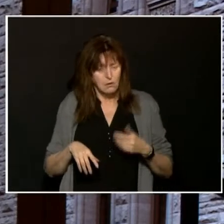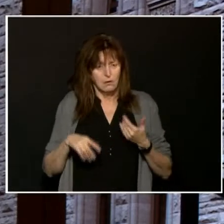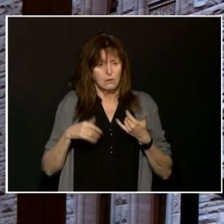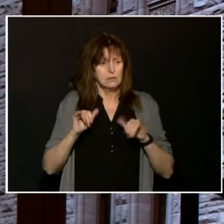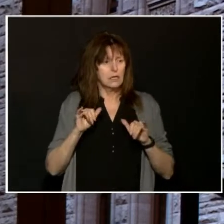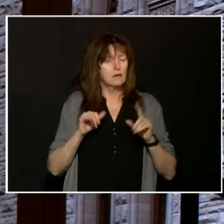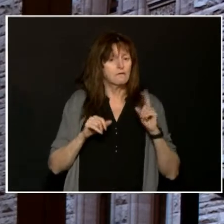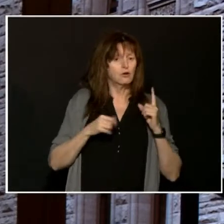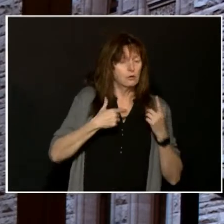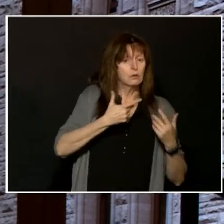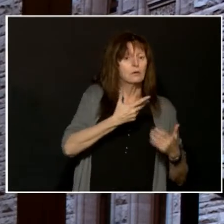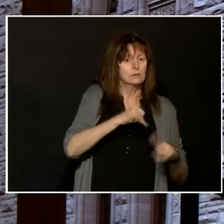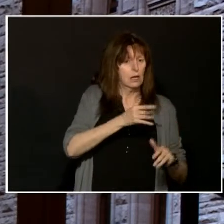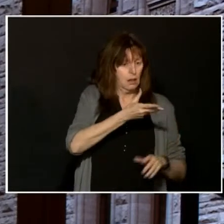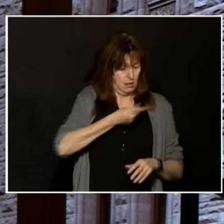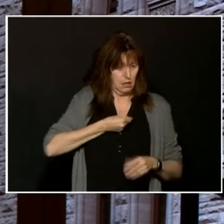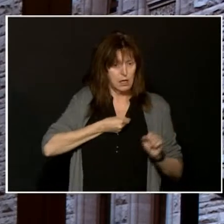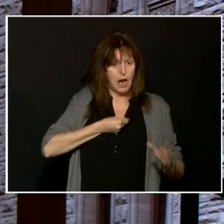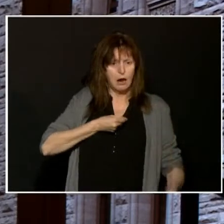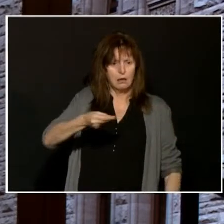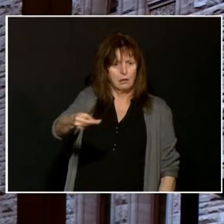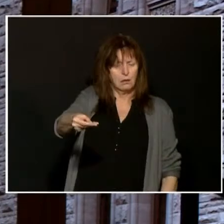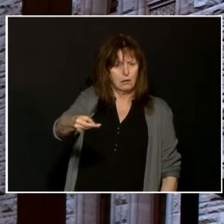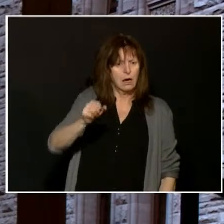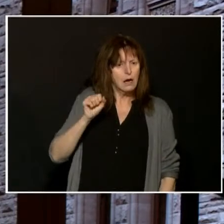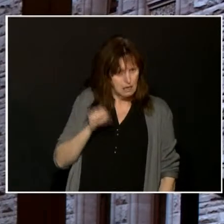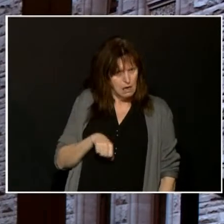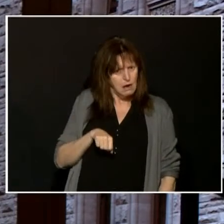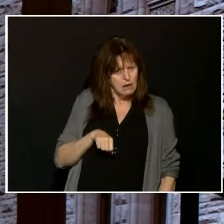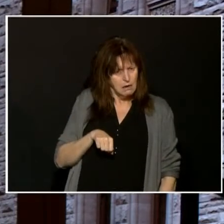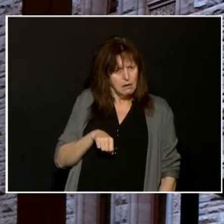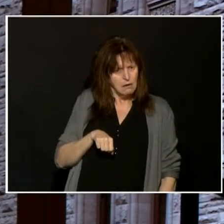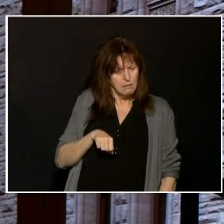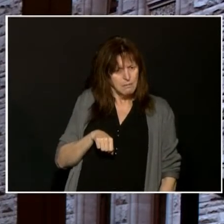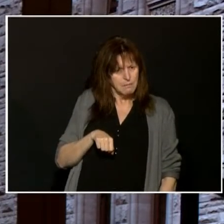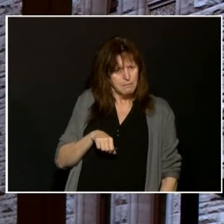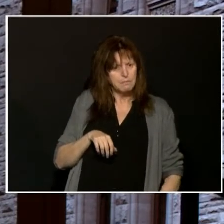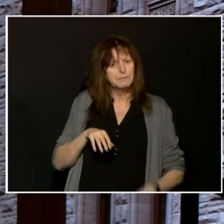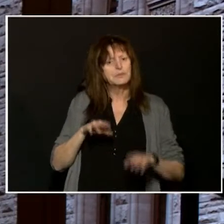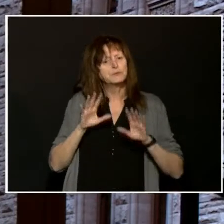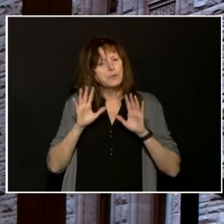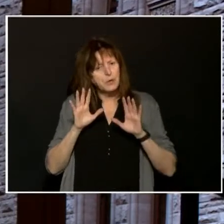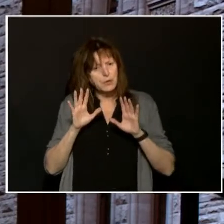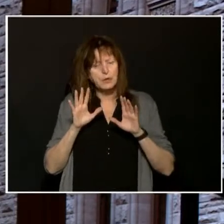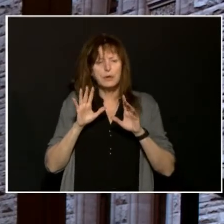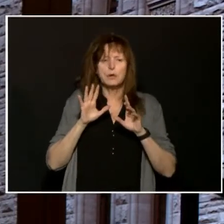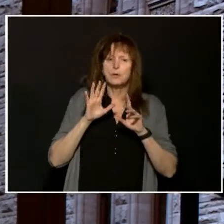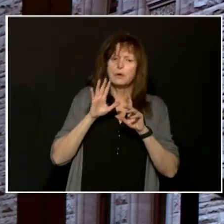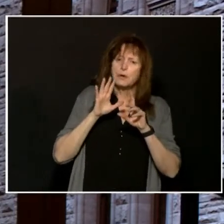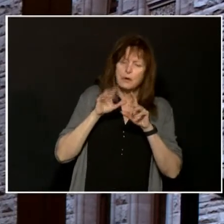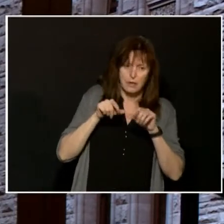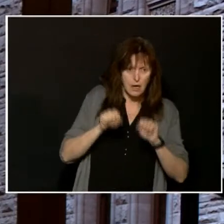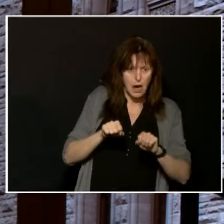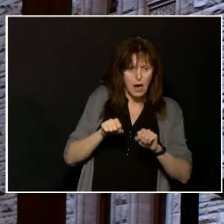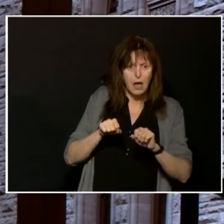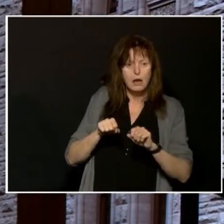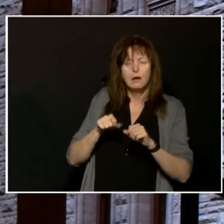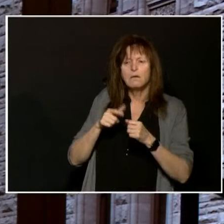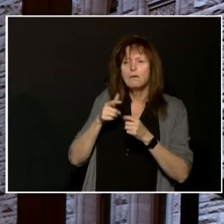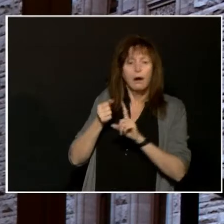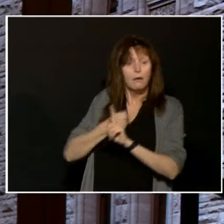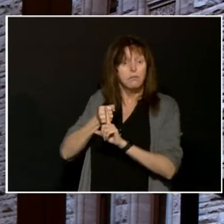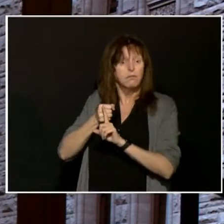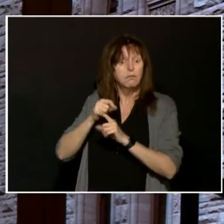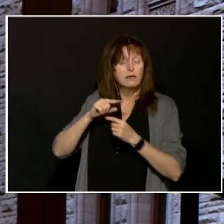with one dose. While the opportunity or the impact of severe illness is reduced greatly, and that's where Dr. Brown was